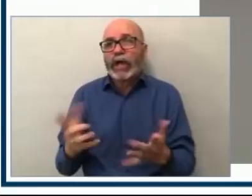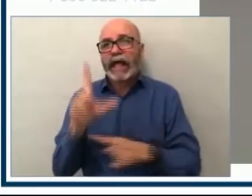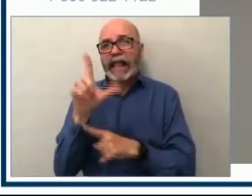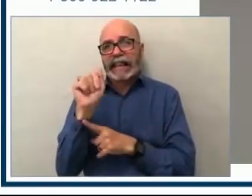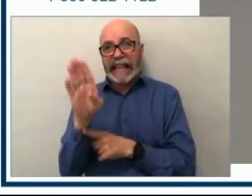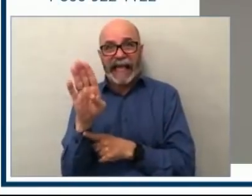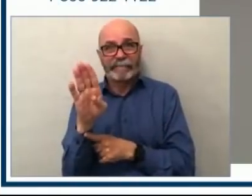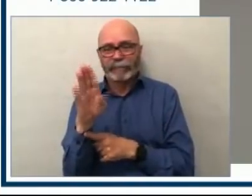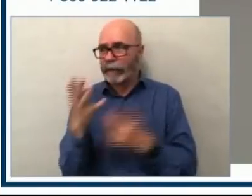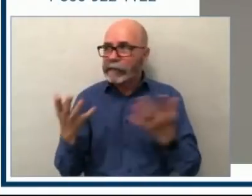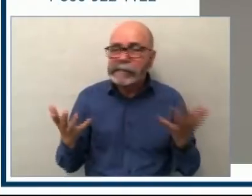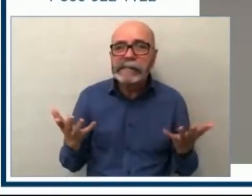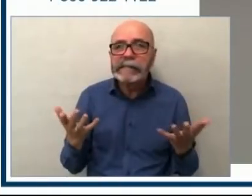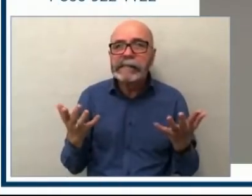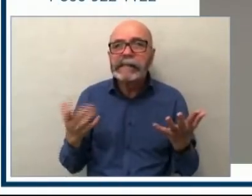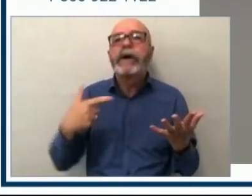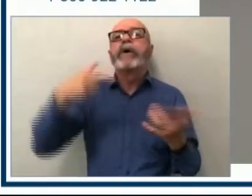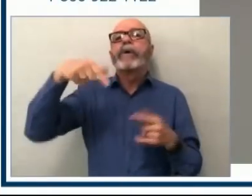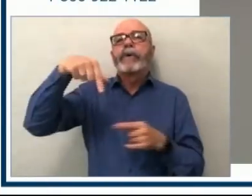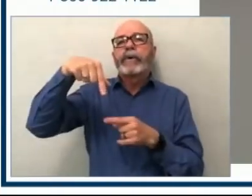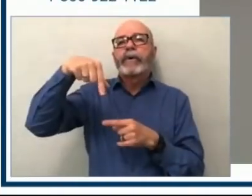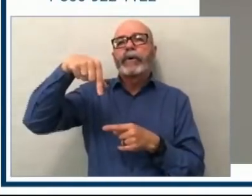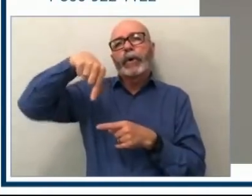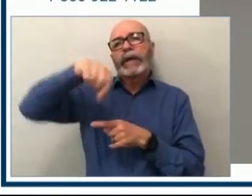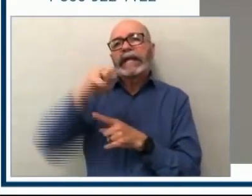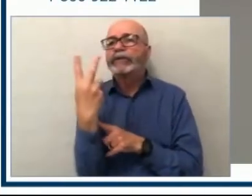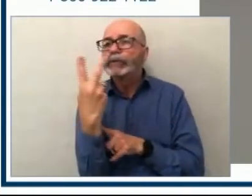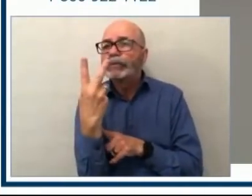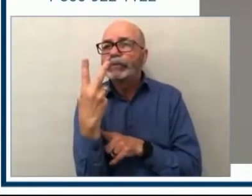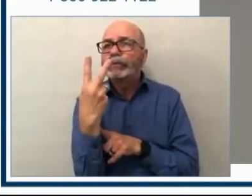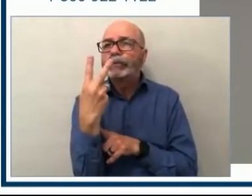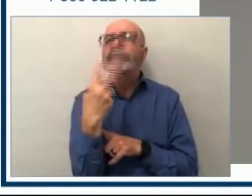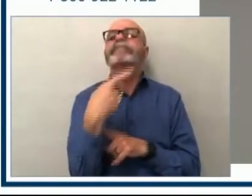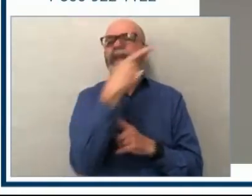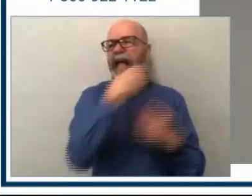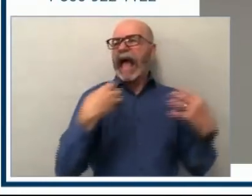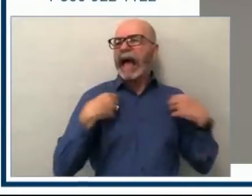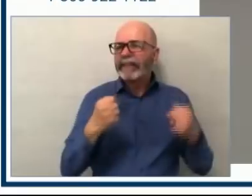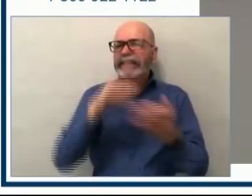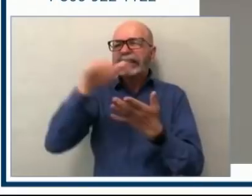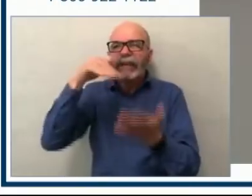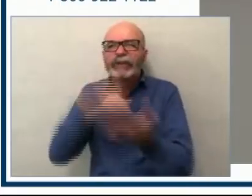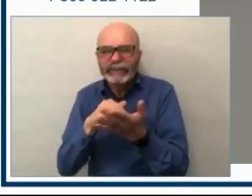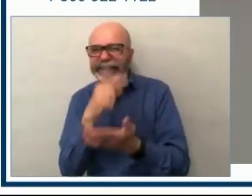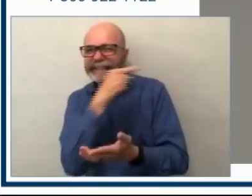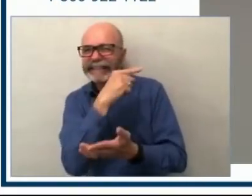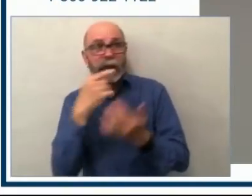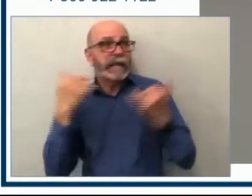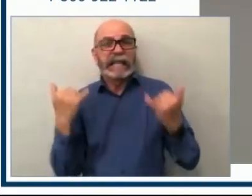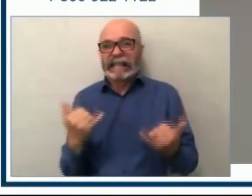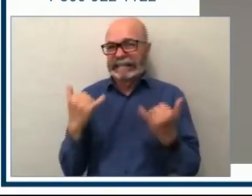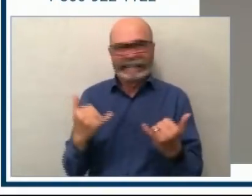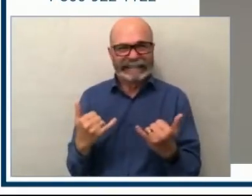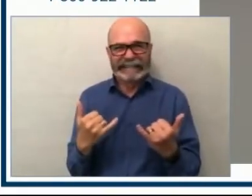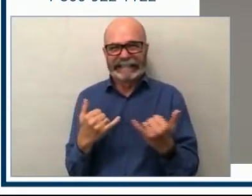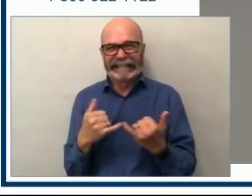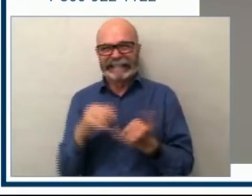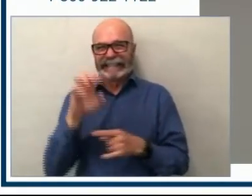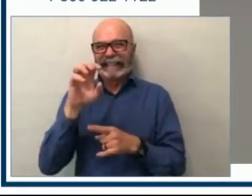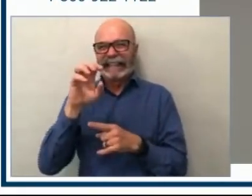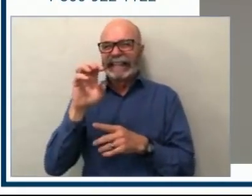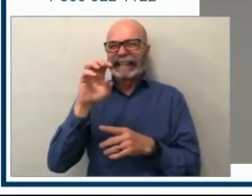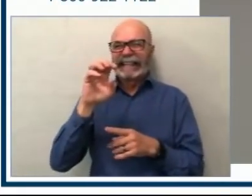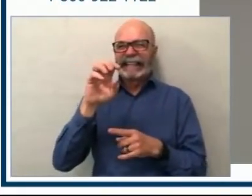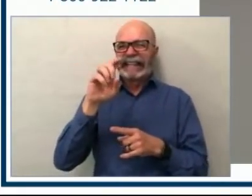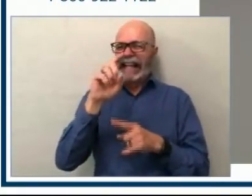Sciences Center, led by Dr. Hatchett, to actually do that whole genome sequencing testing in-house. If you wanted to get